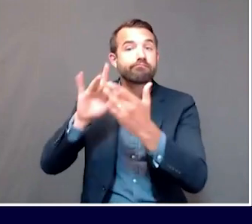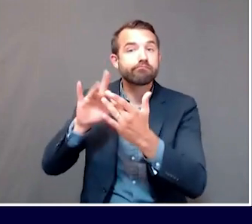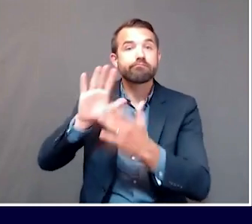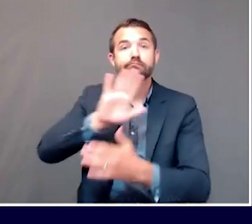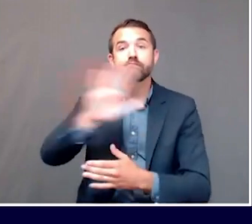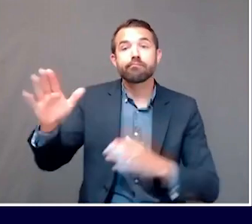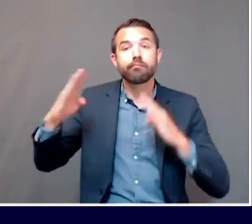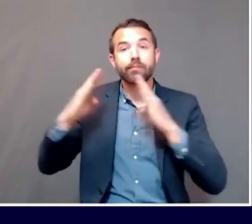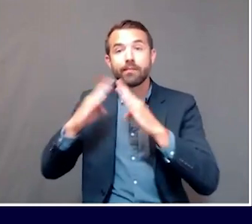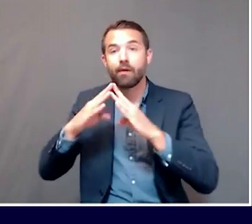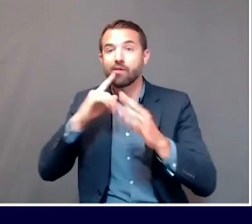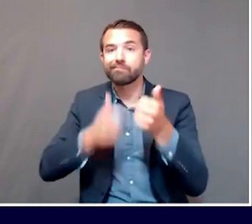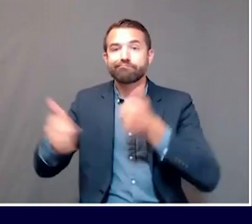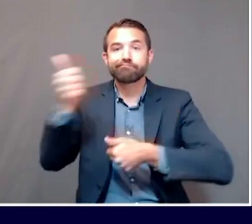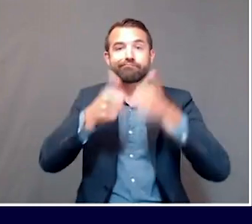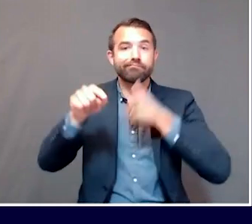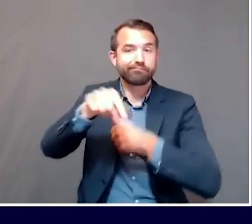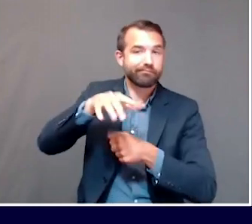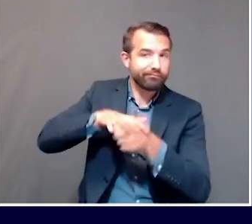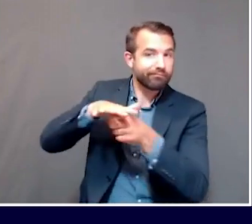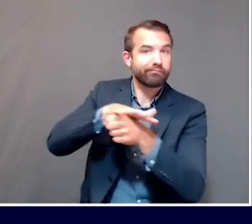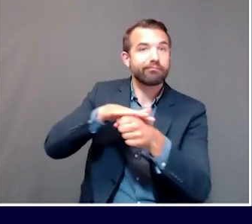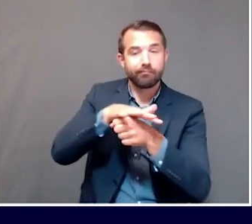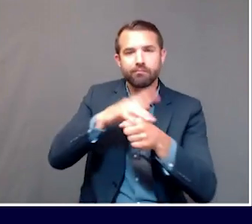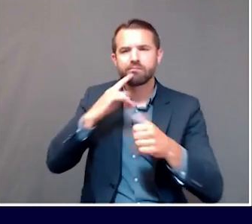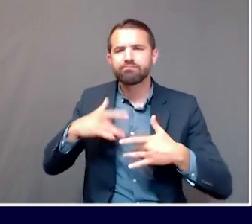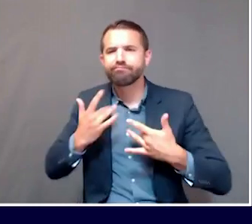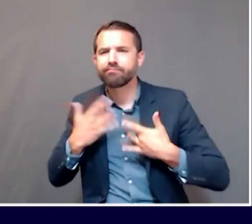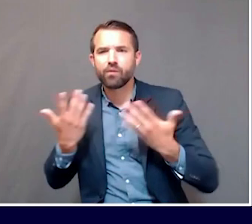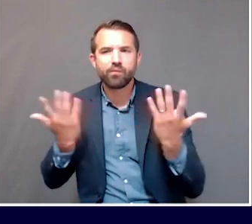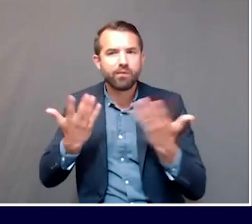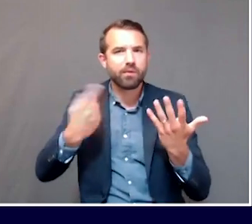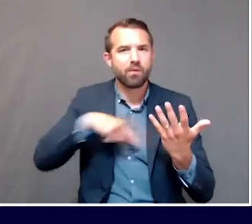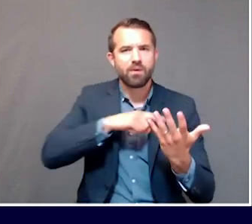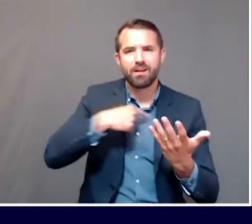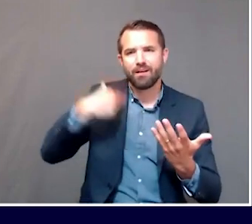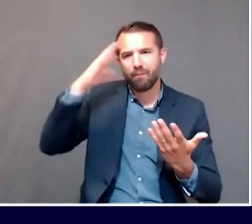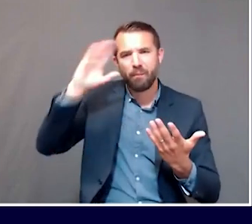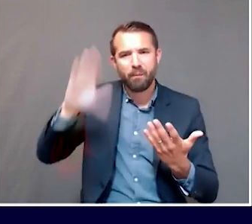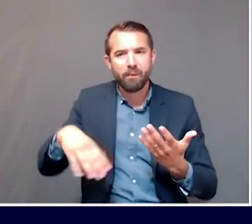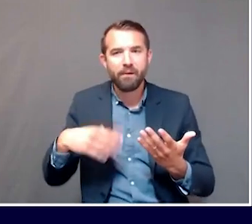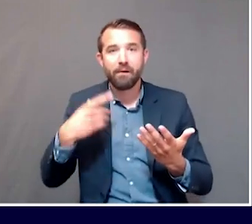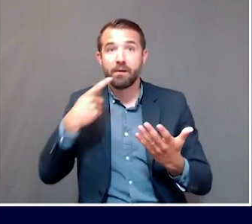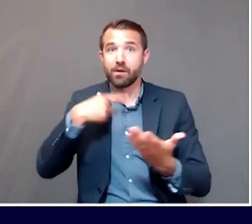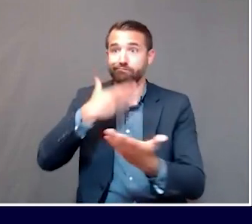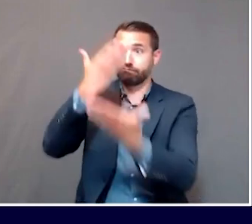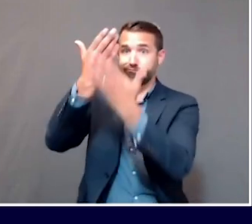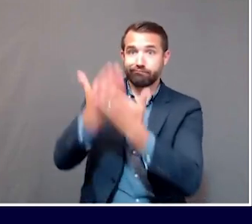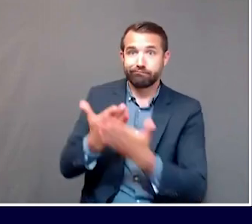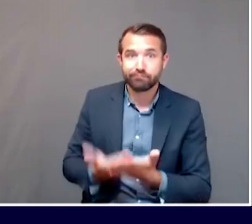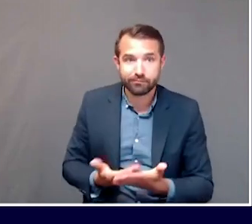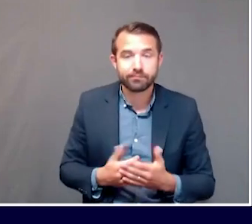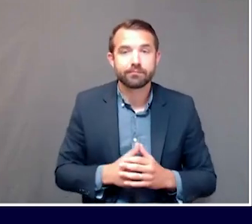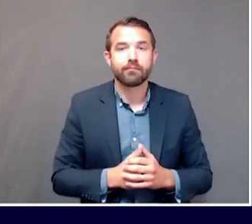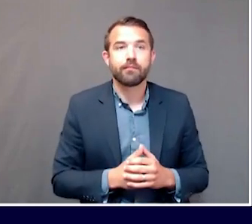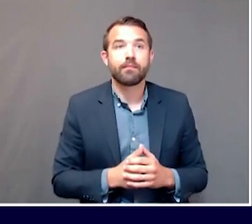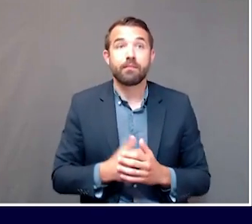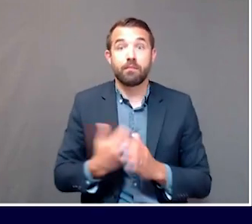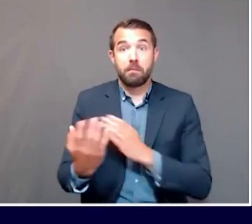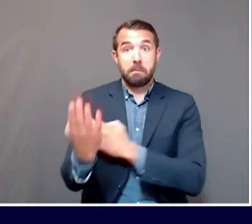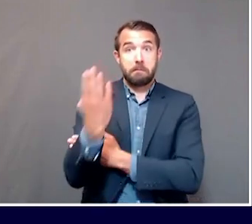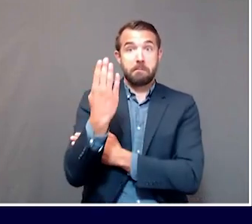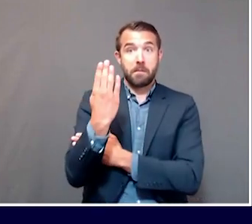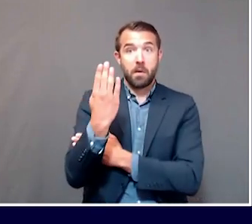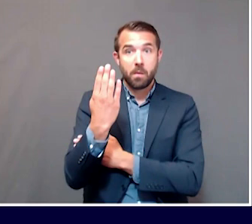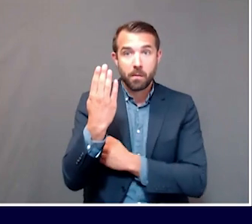area about where things stand and what we know as we've been gathering facts. As of this morning, there have been